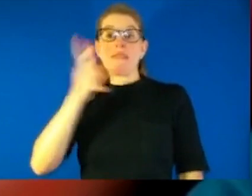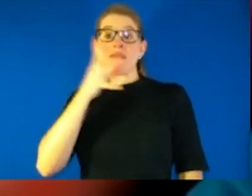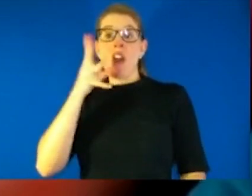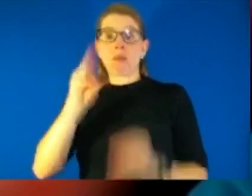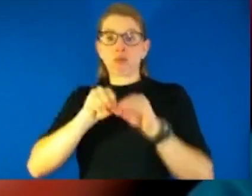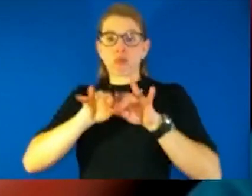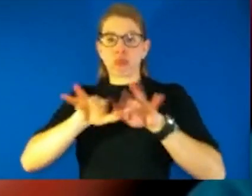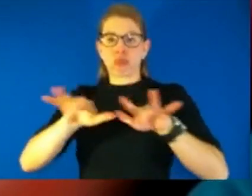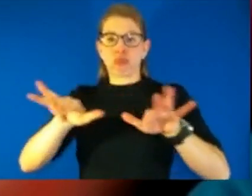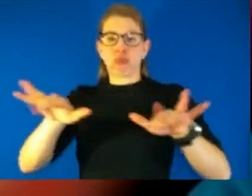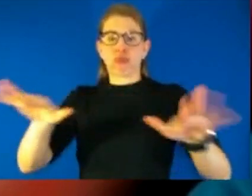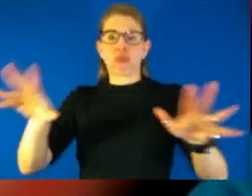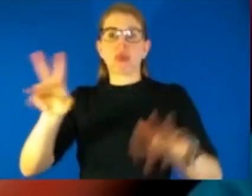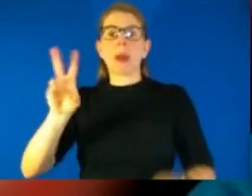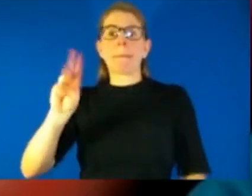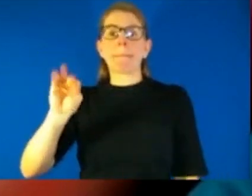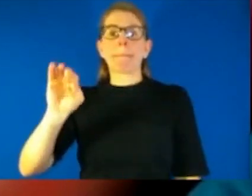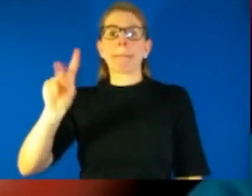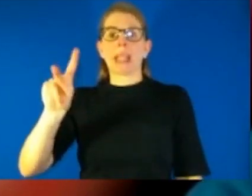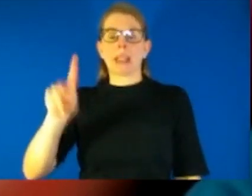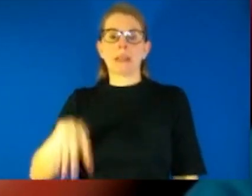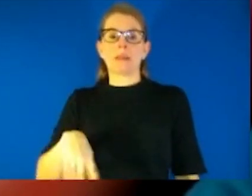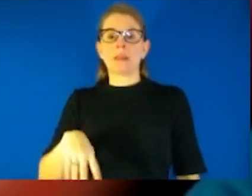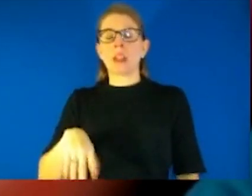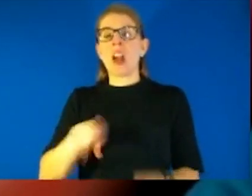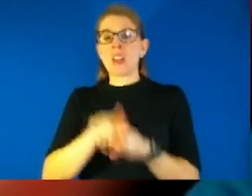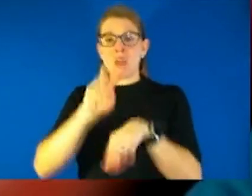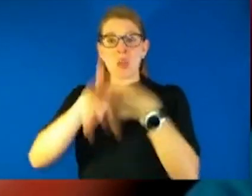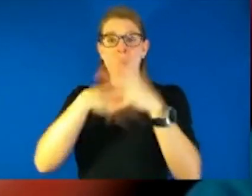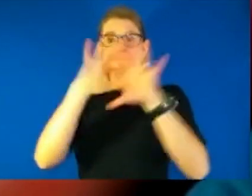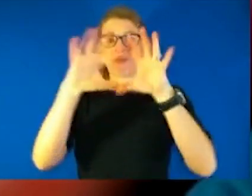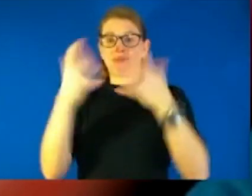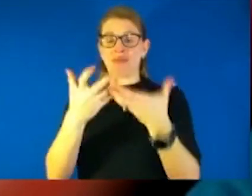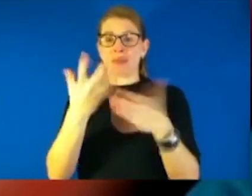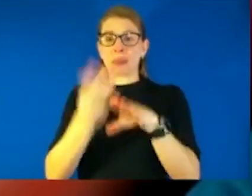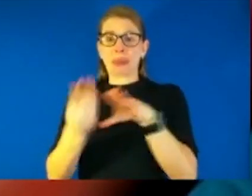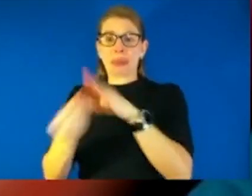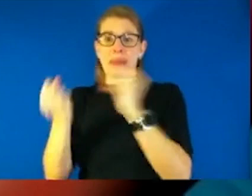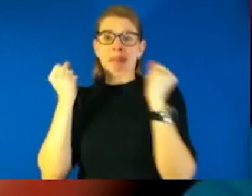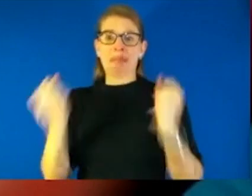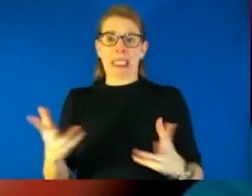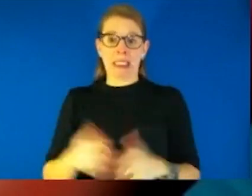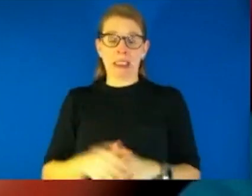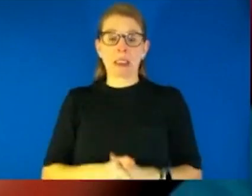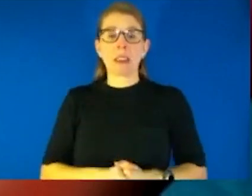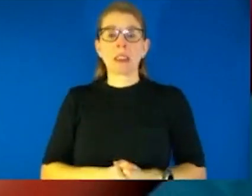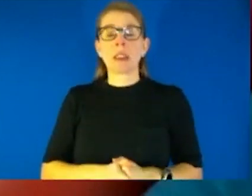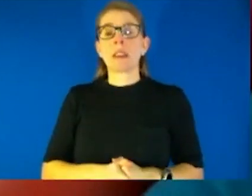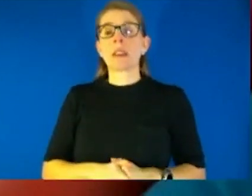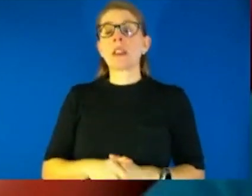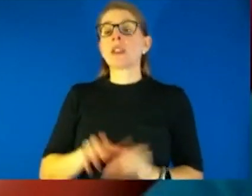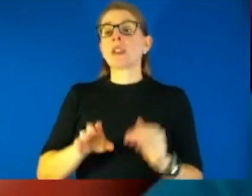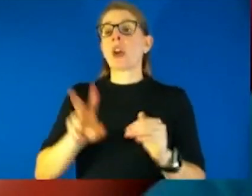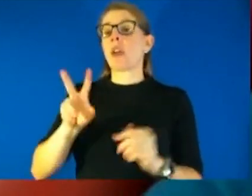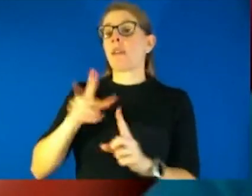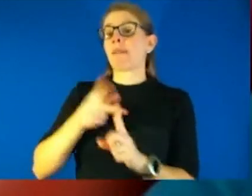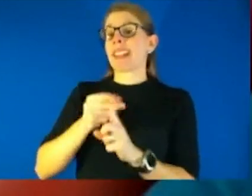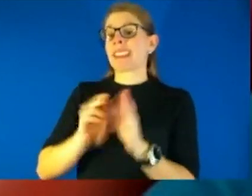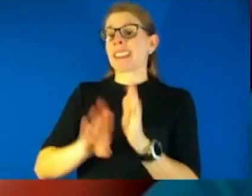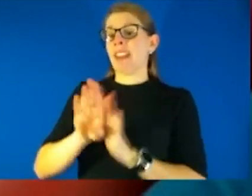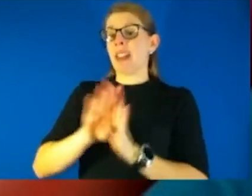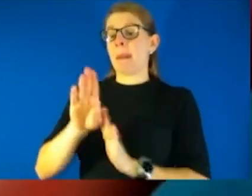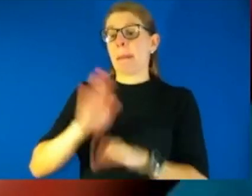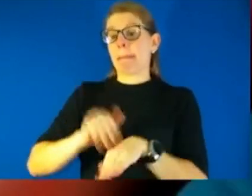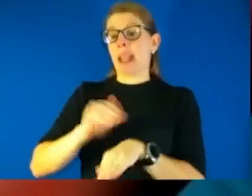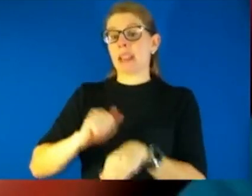and actually Canada and all over the world. So there is a vaccine was developed for pets by at